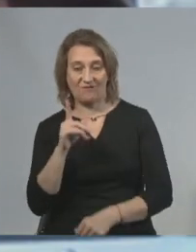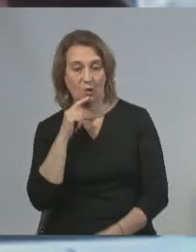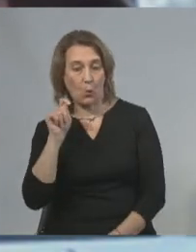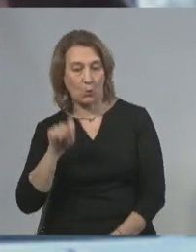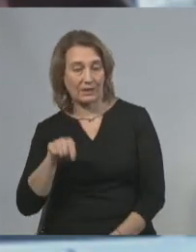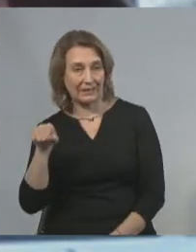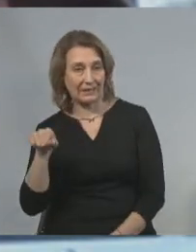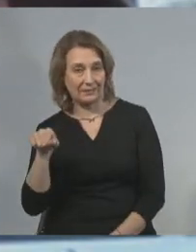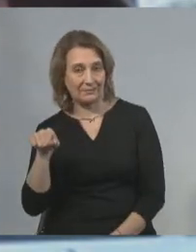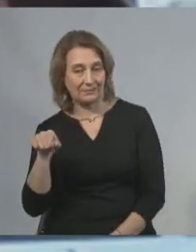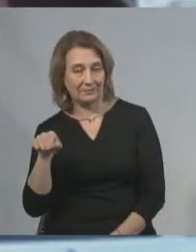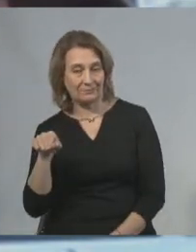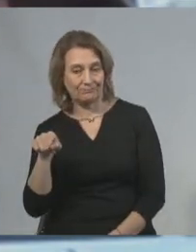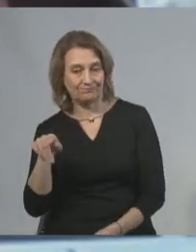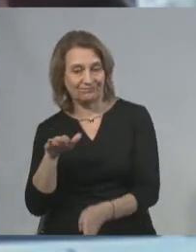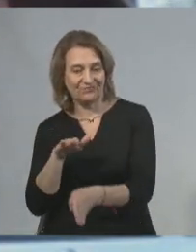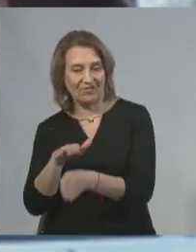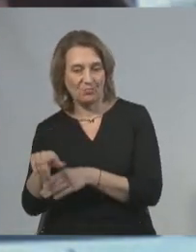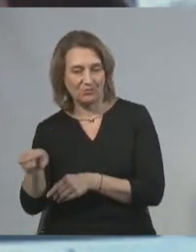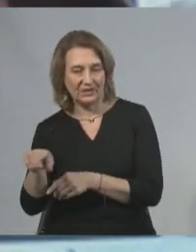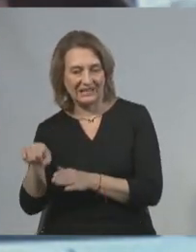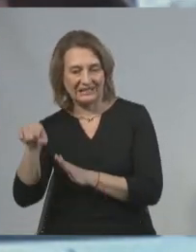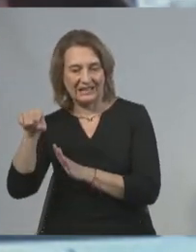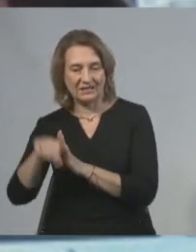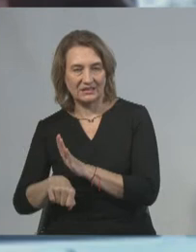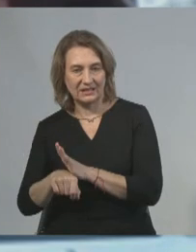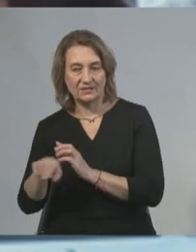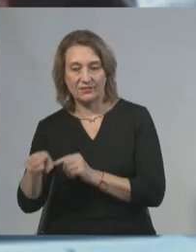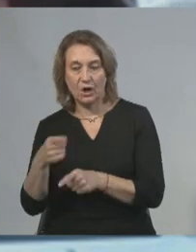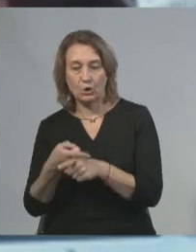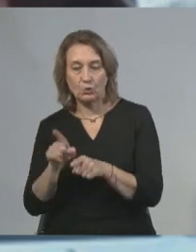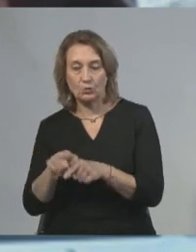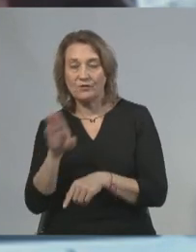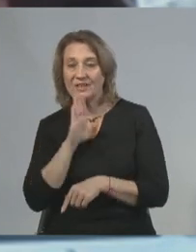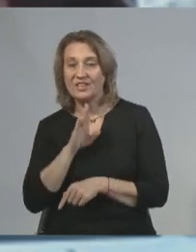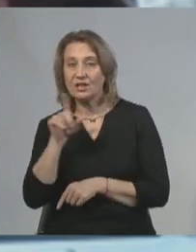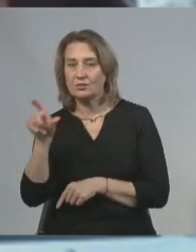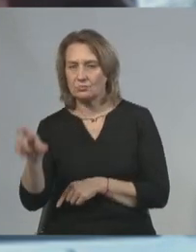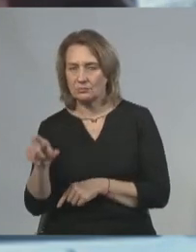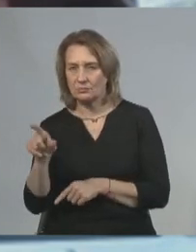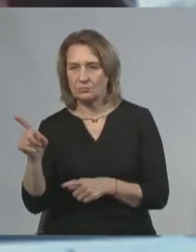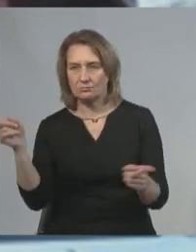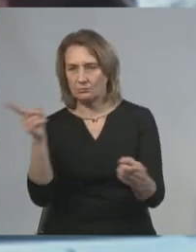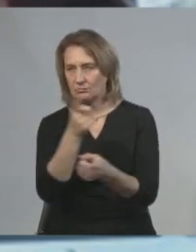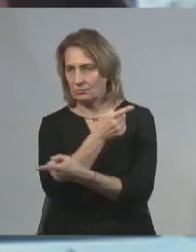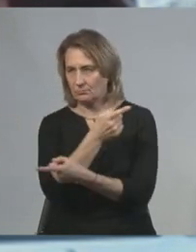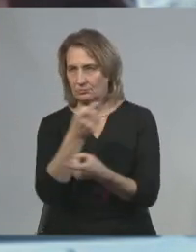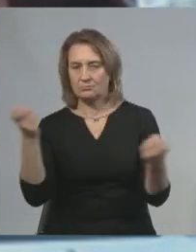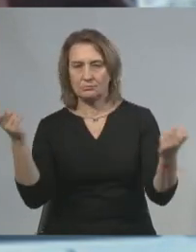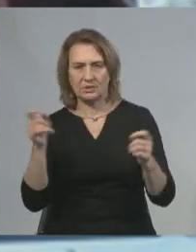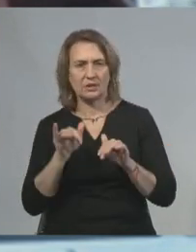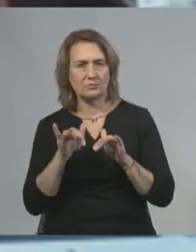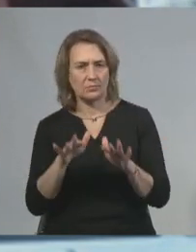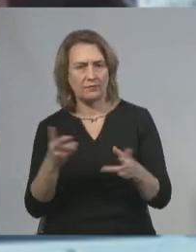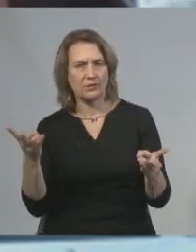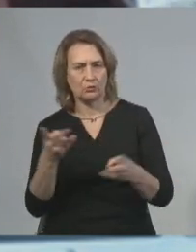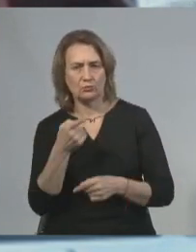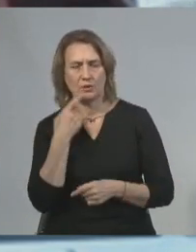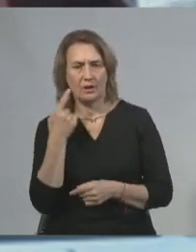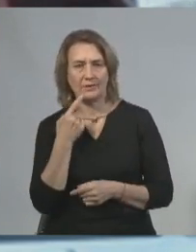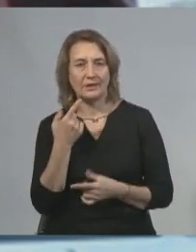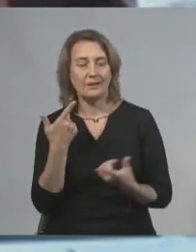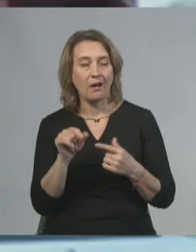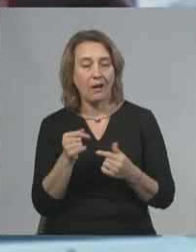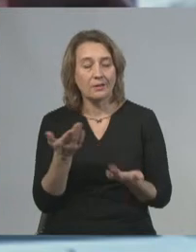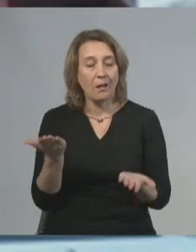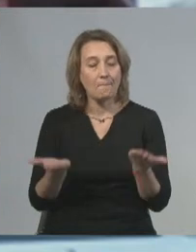there was a case in ukraine when policemen raped a woman of course we need to